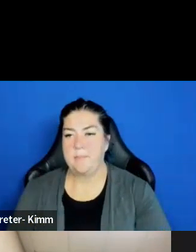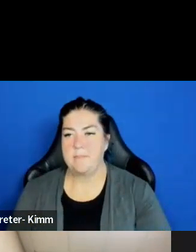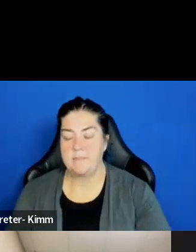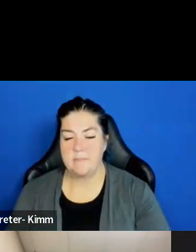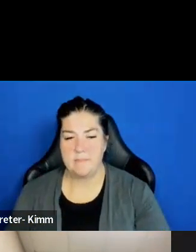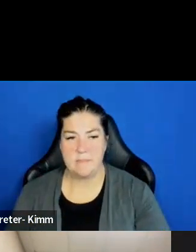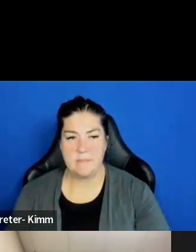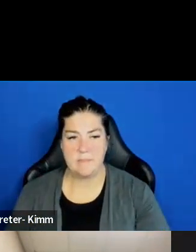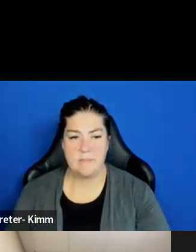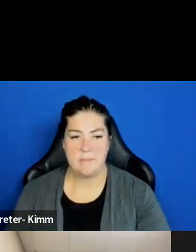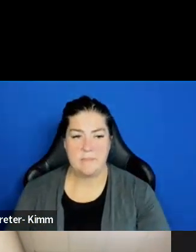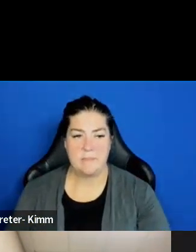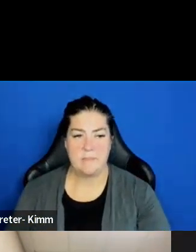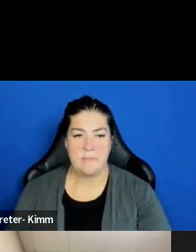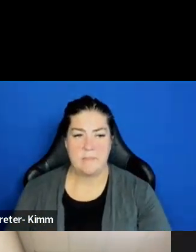Thank you.